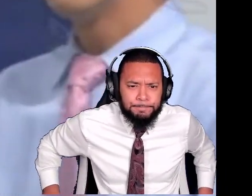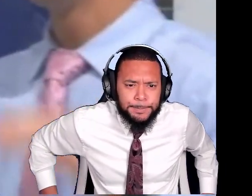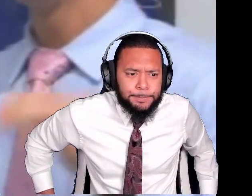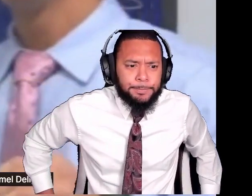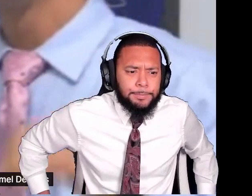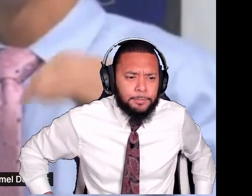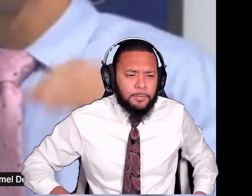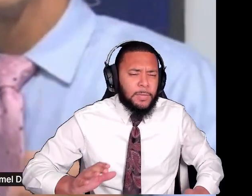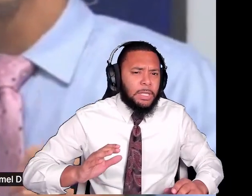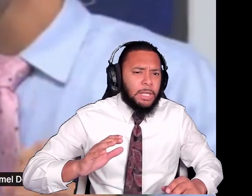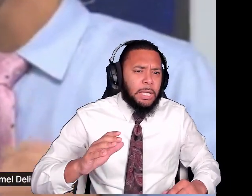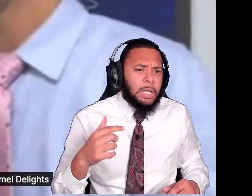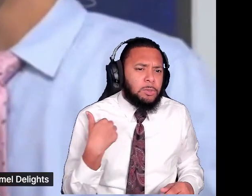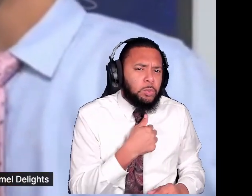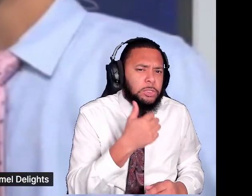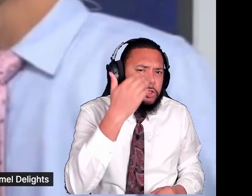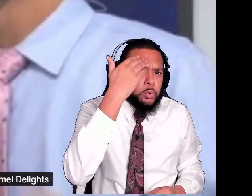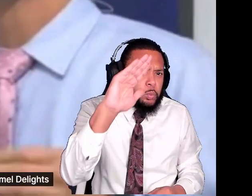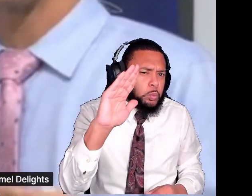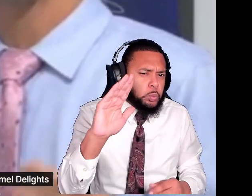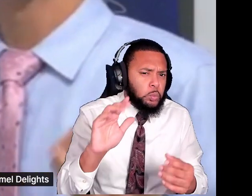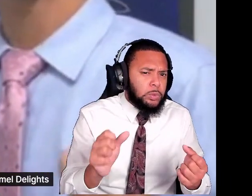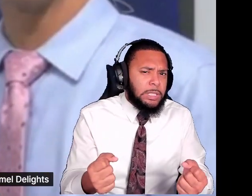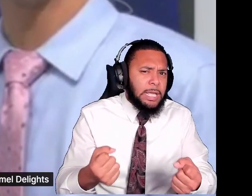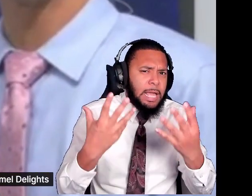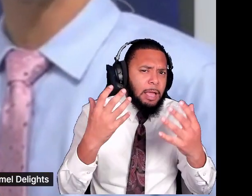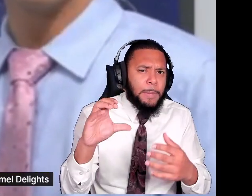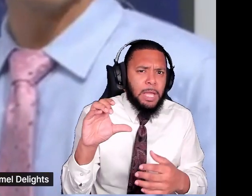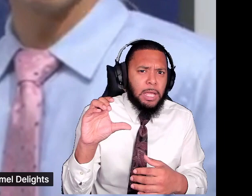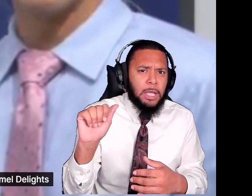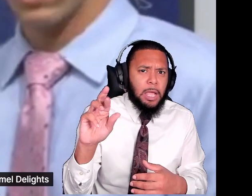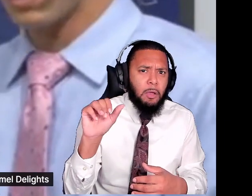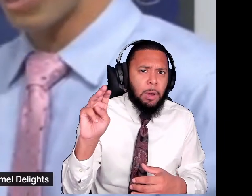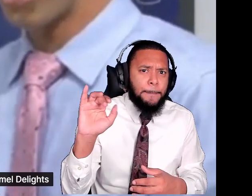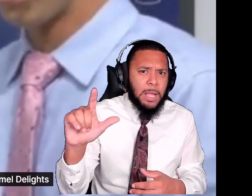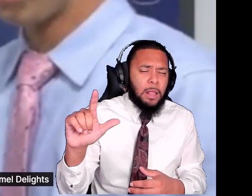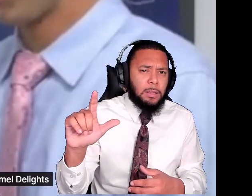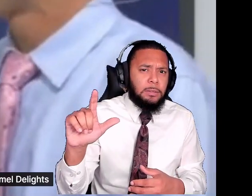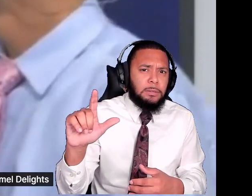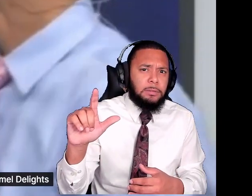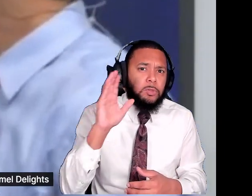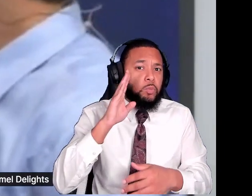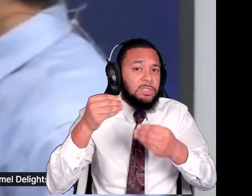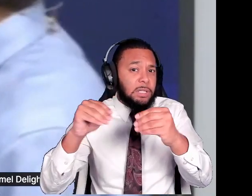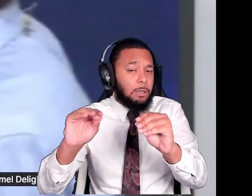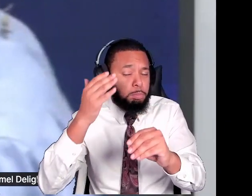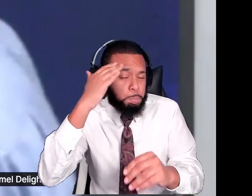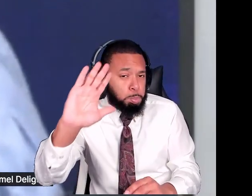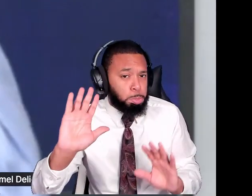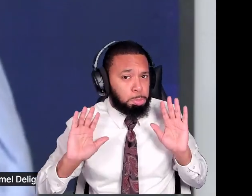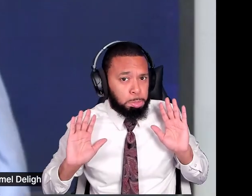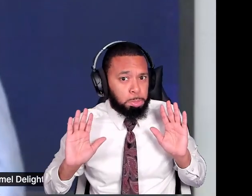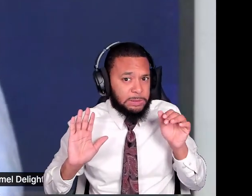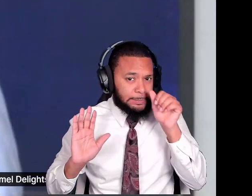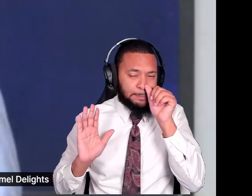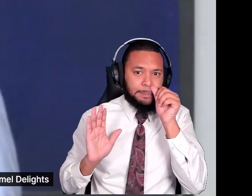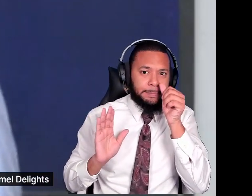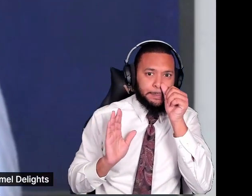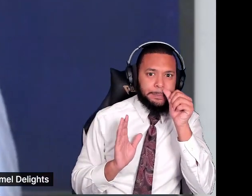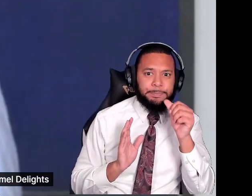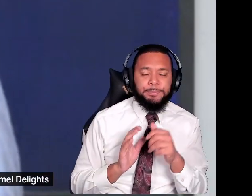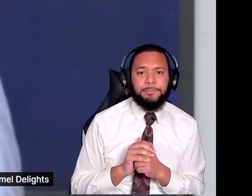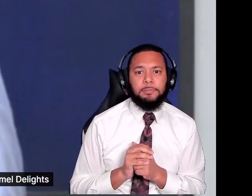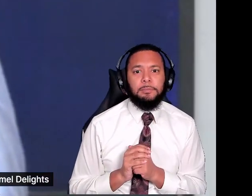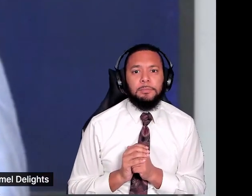We don't know how many Caramel Delights she's going to sell. So let's say